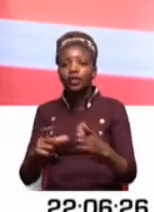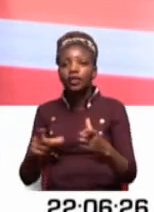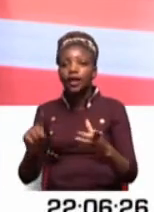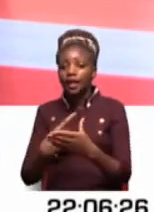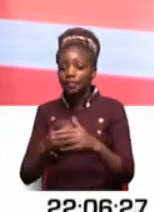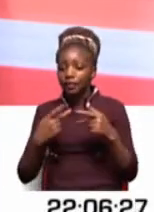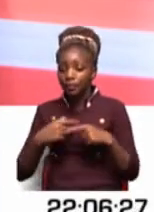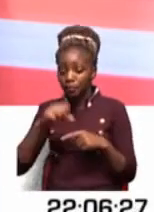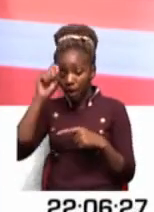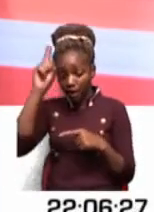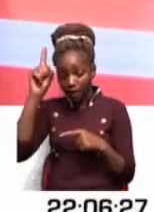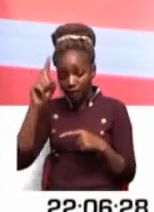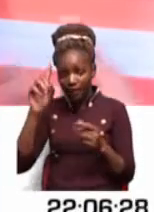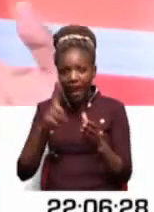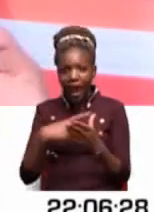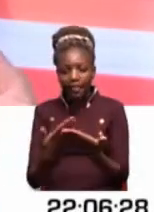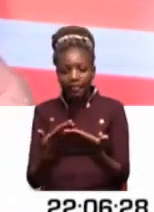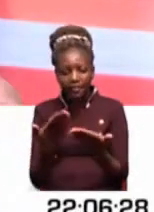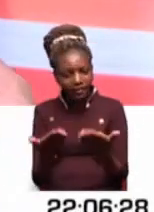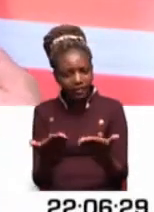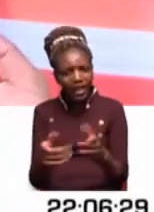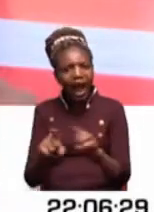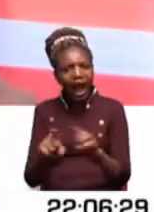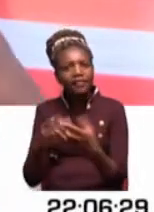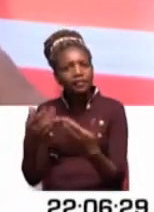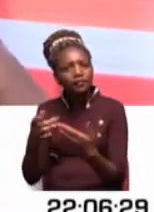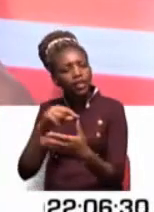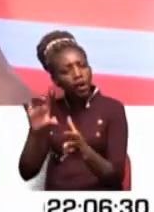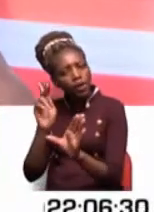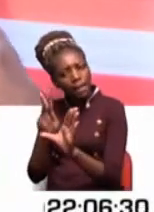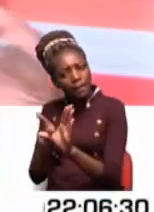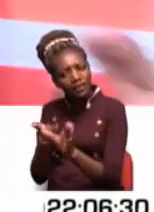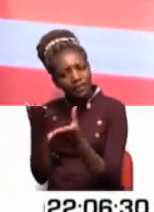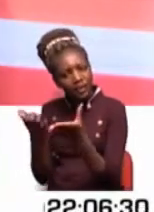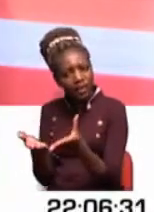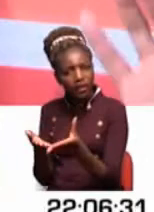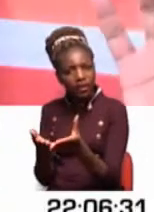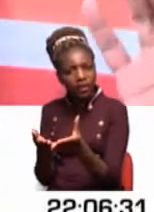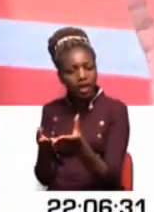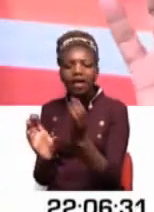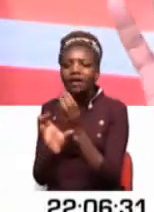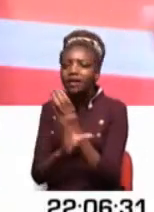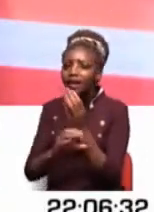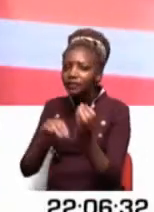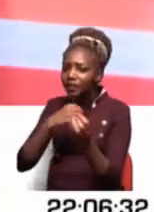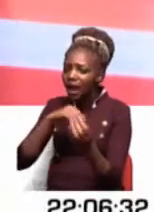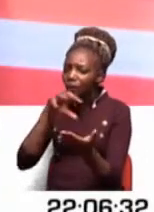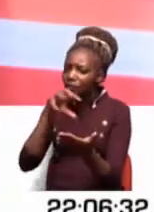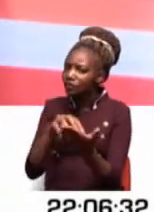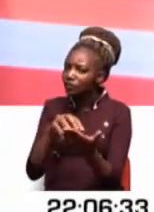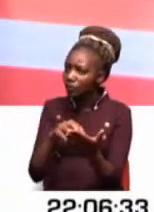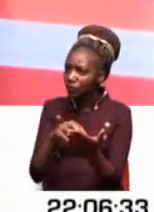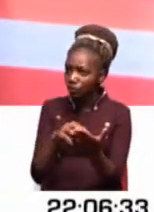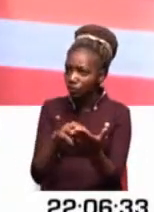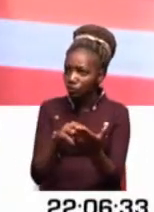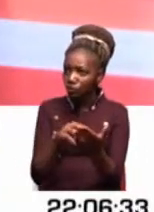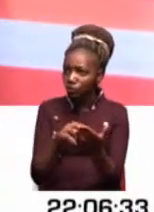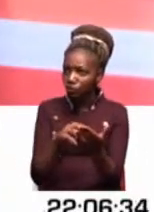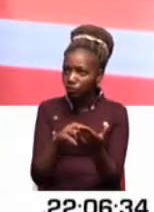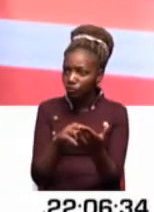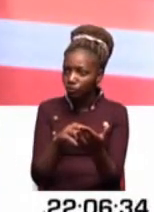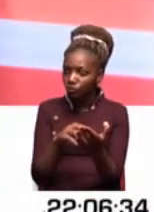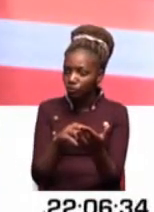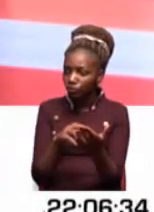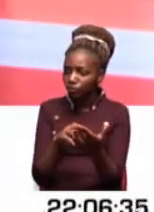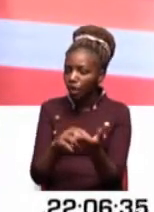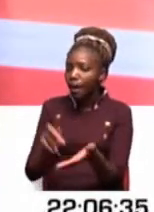things being talked about here are the same issues you are engaging us on, mm-hmm. the state of the nation. Mm-hmm. Point you really have put on. Because,